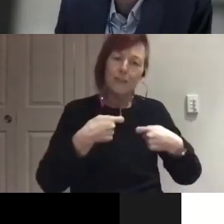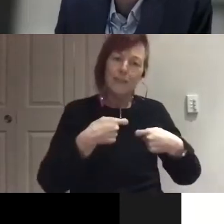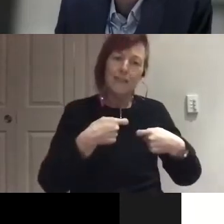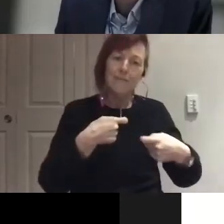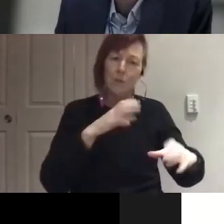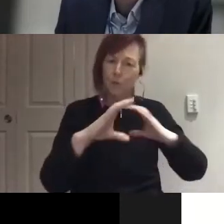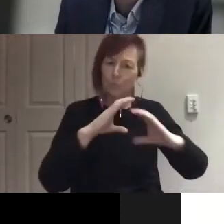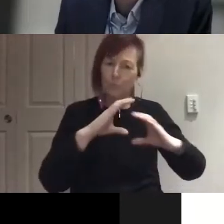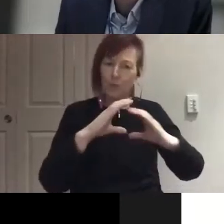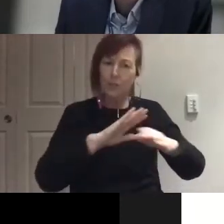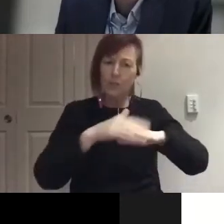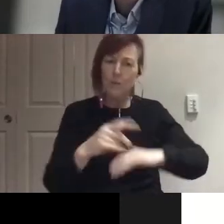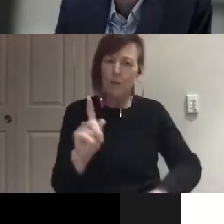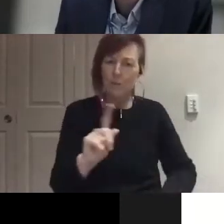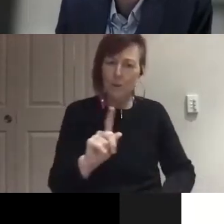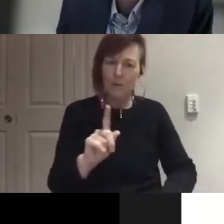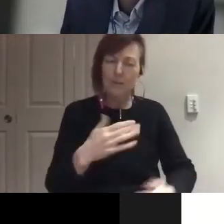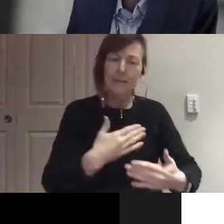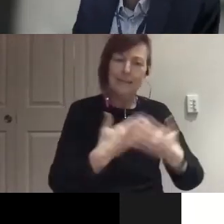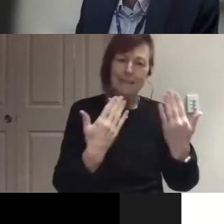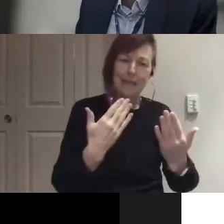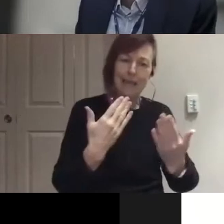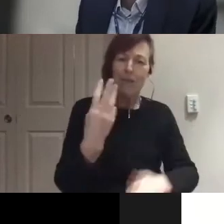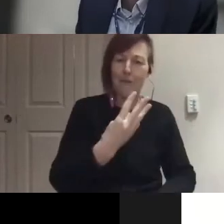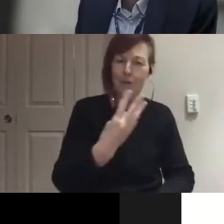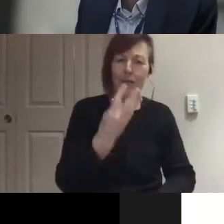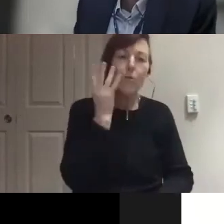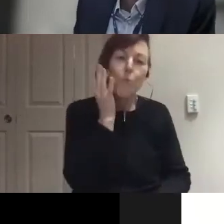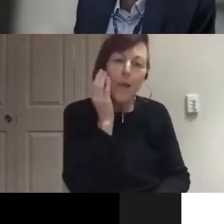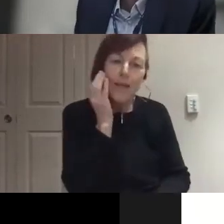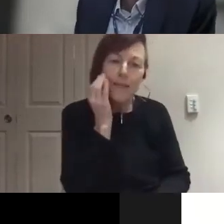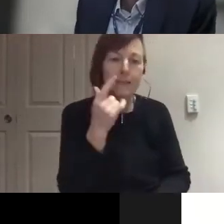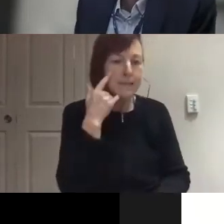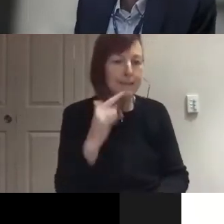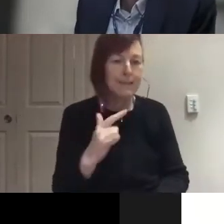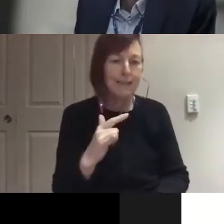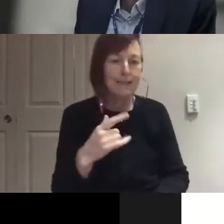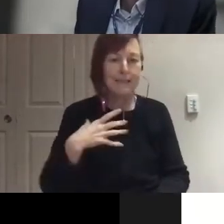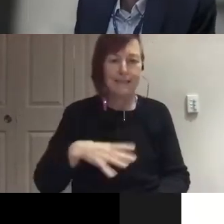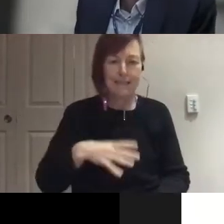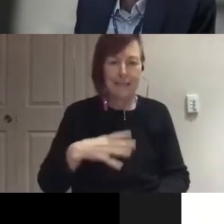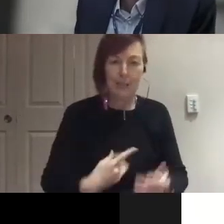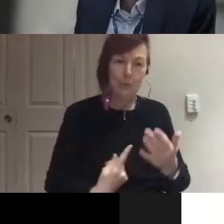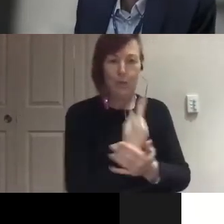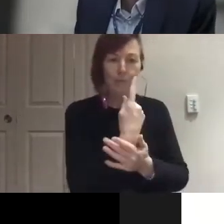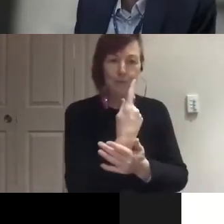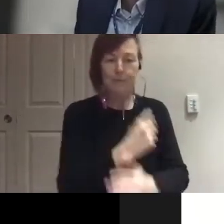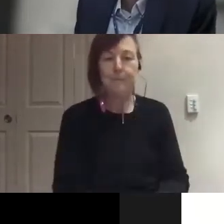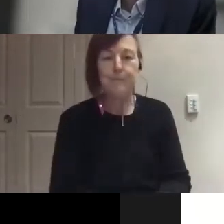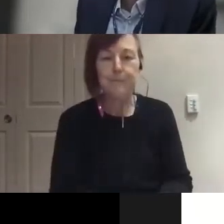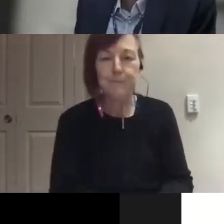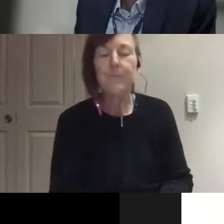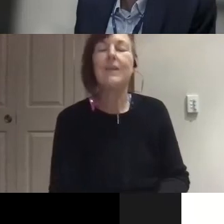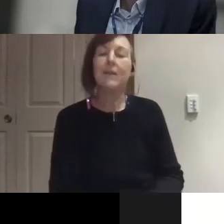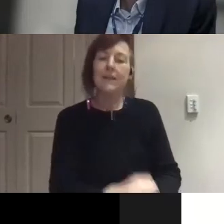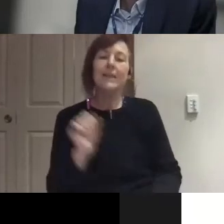about when their day 13 is and correct. The testing that's required. So if you have been told to be in quarantine, then